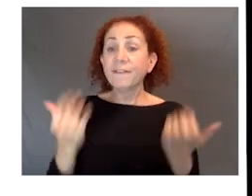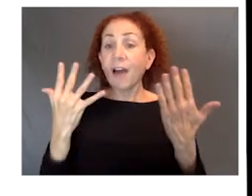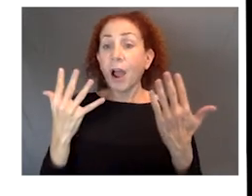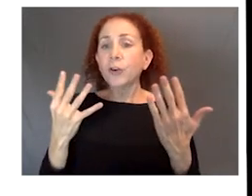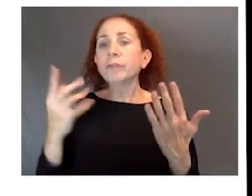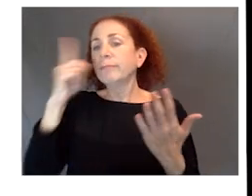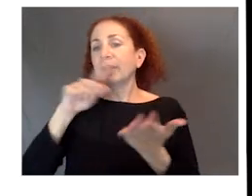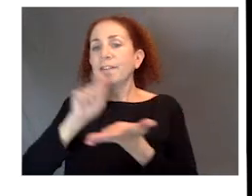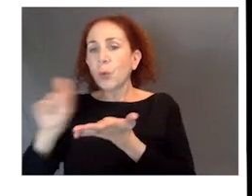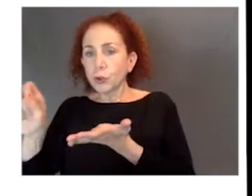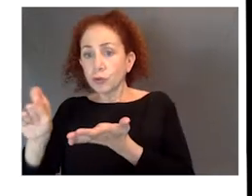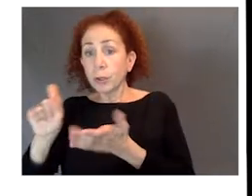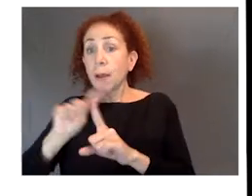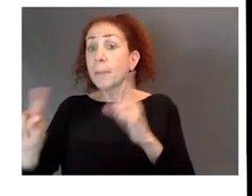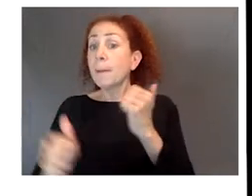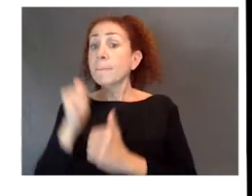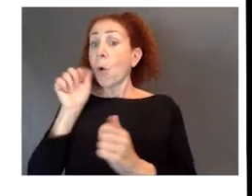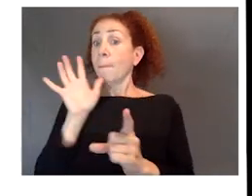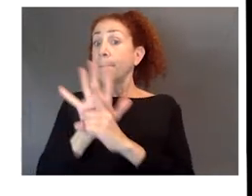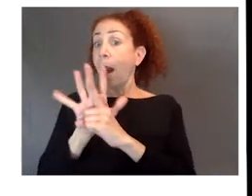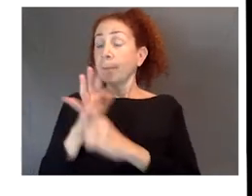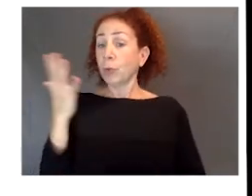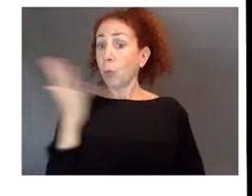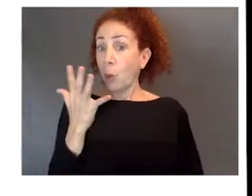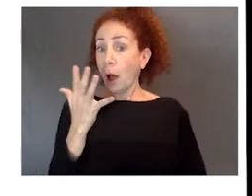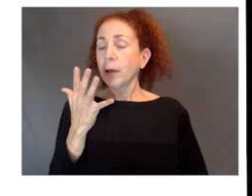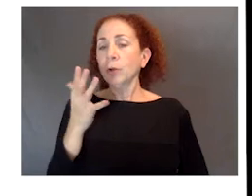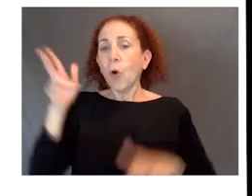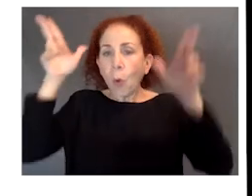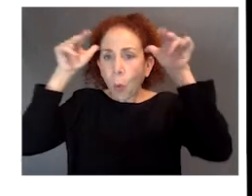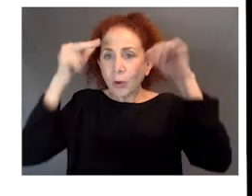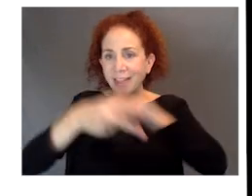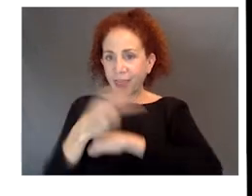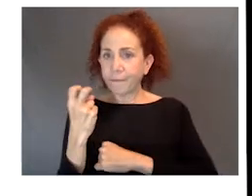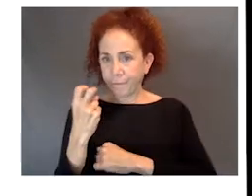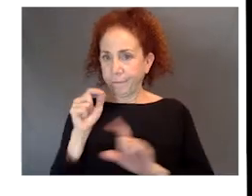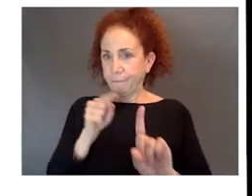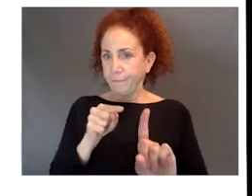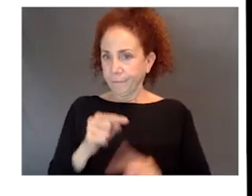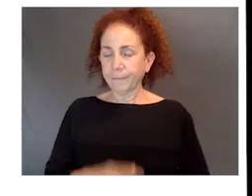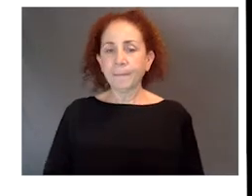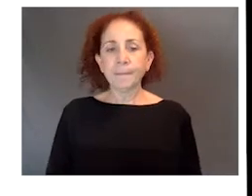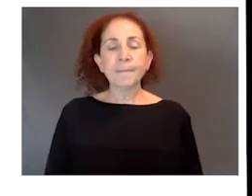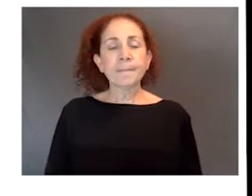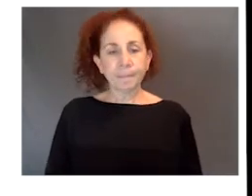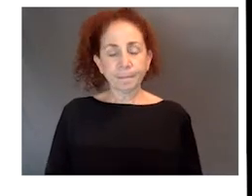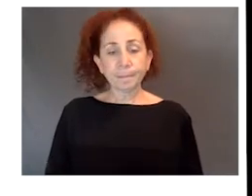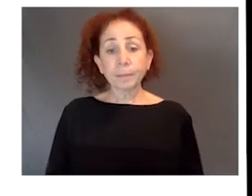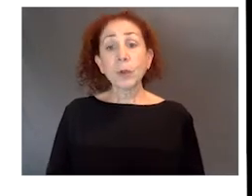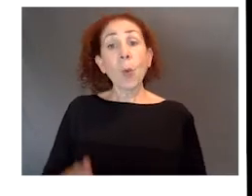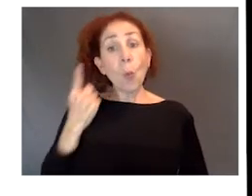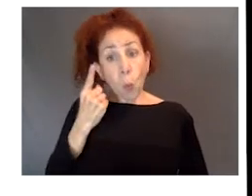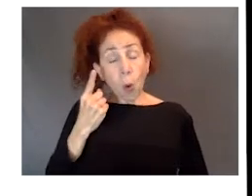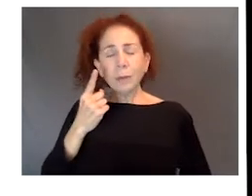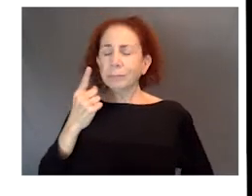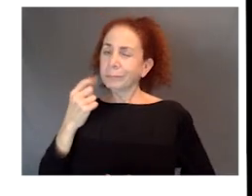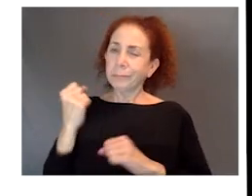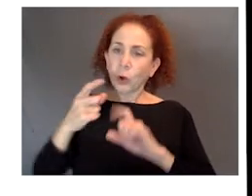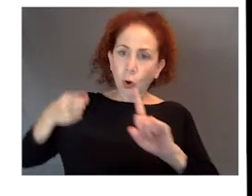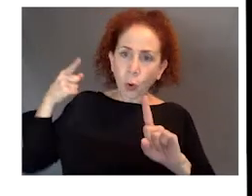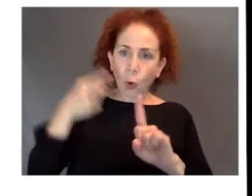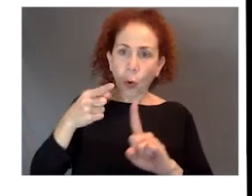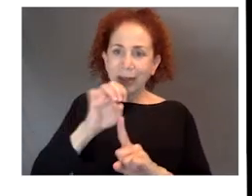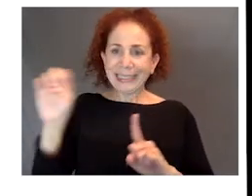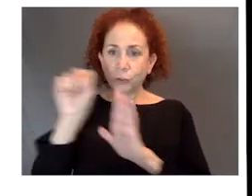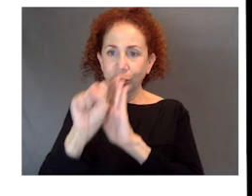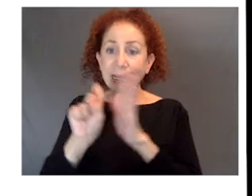forgery. However, one of the most popular crimes was horse theft. Furthermore, one of the primary goals of Eastern